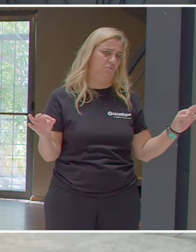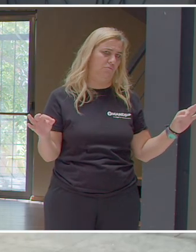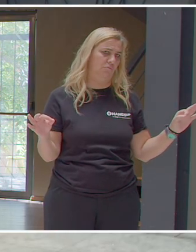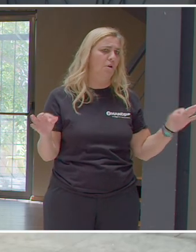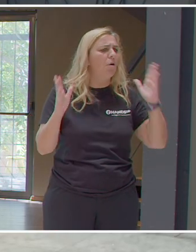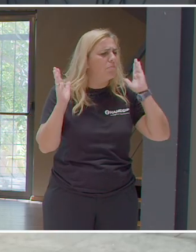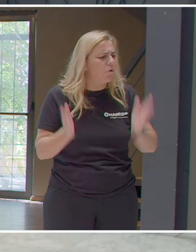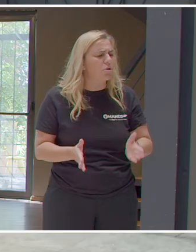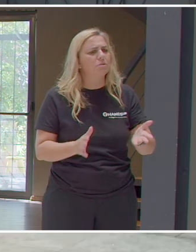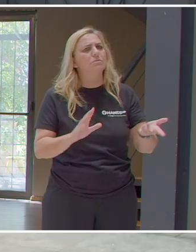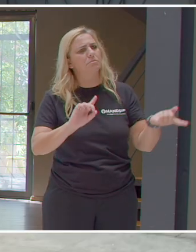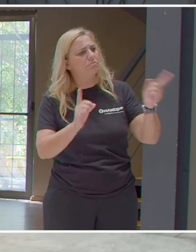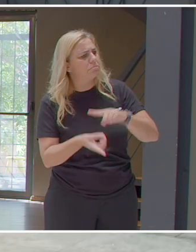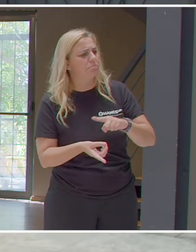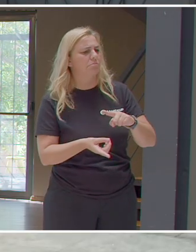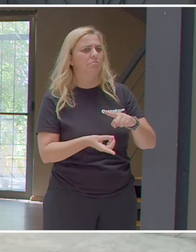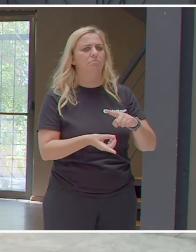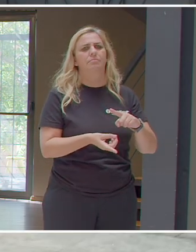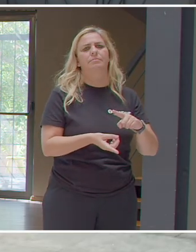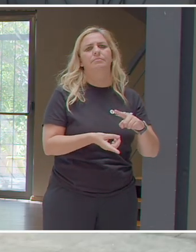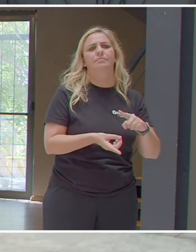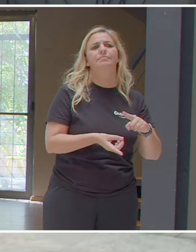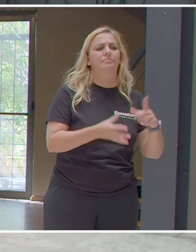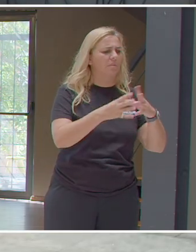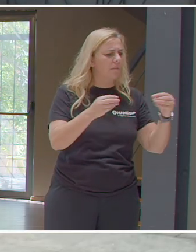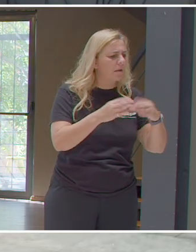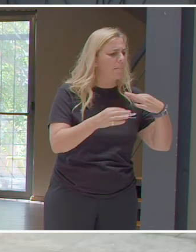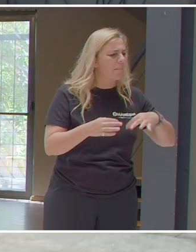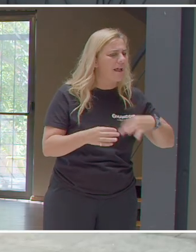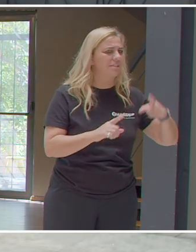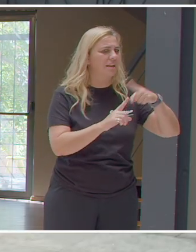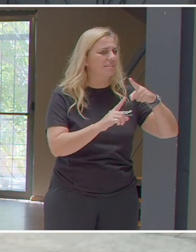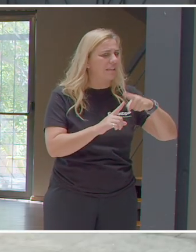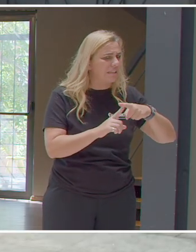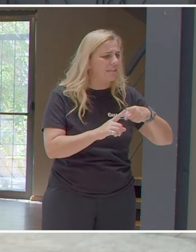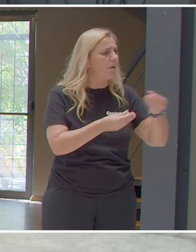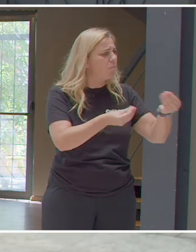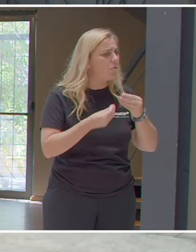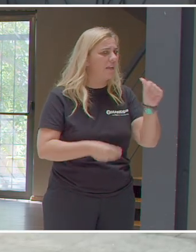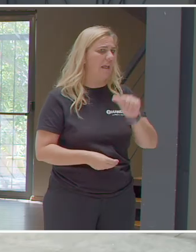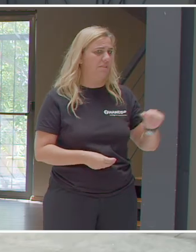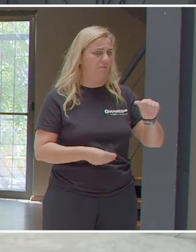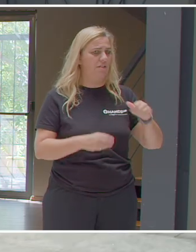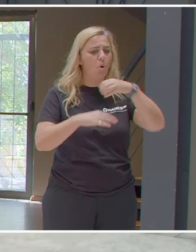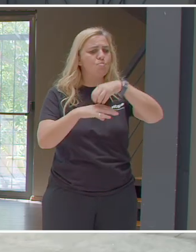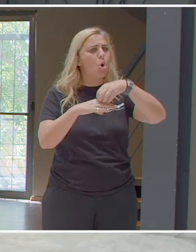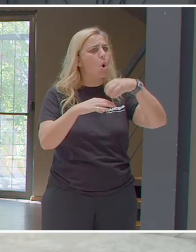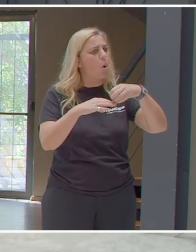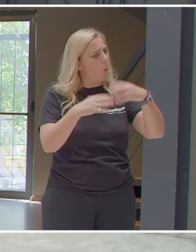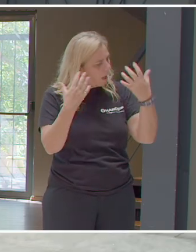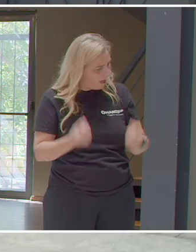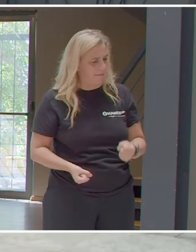You can use fortified plant milks, leafy greens, tahini to get your calcium, and even broccoli has a lot